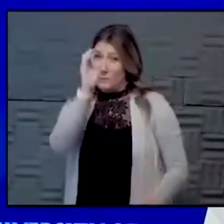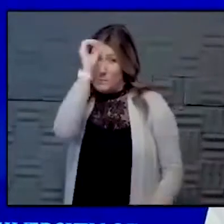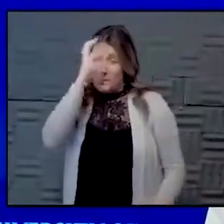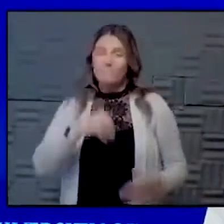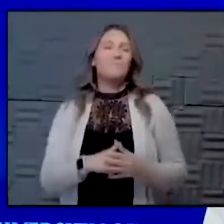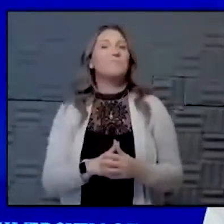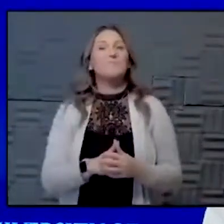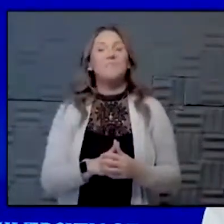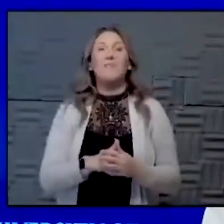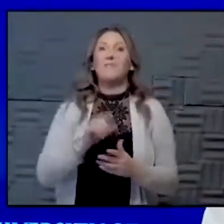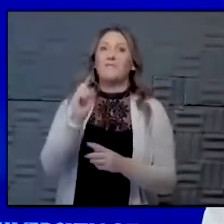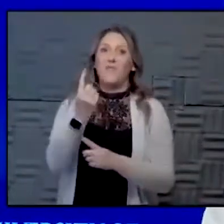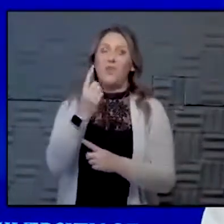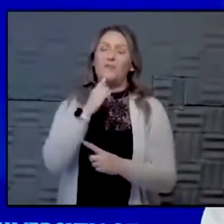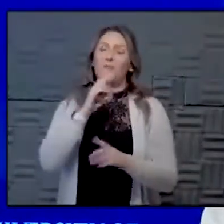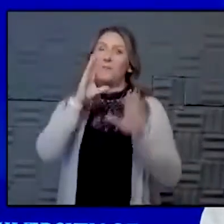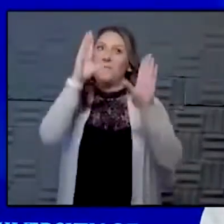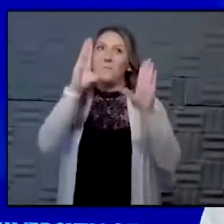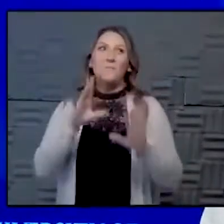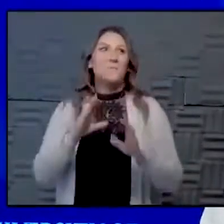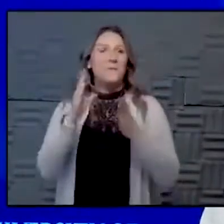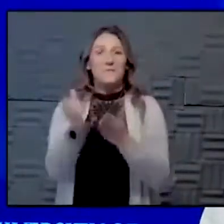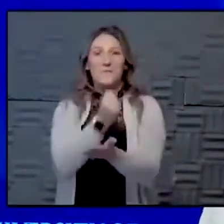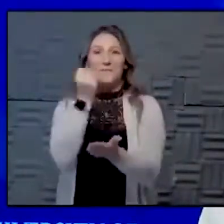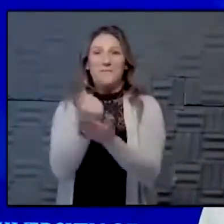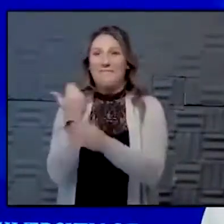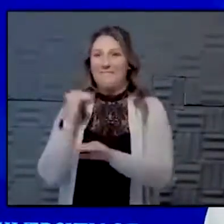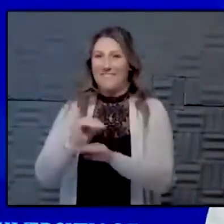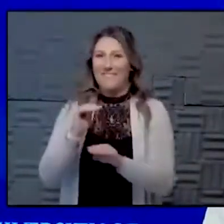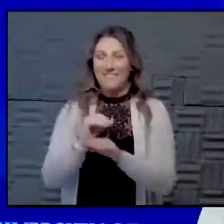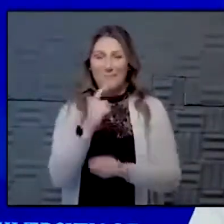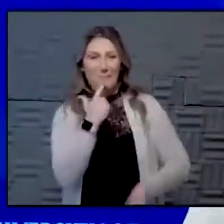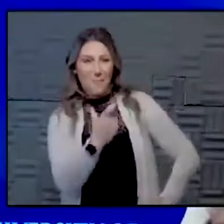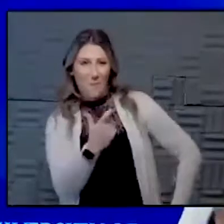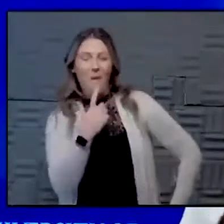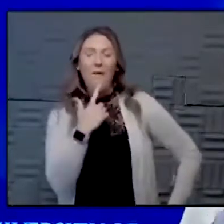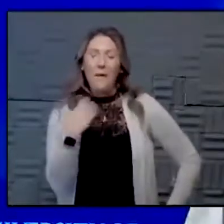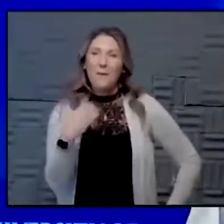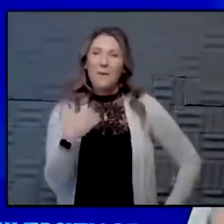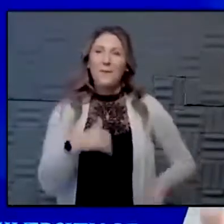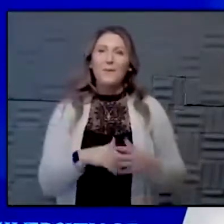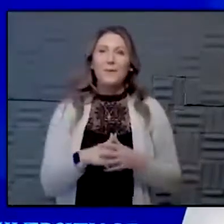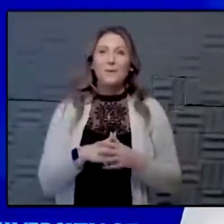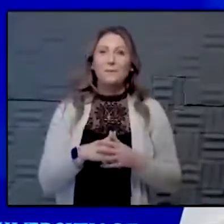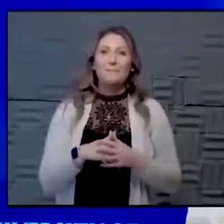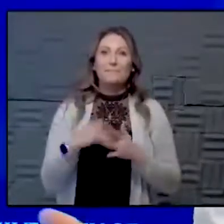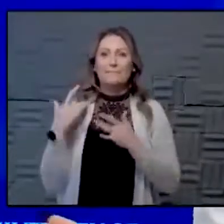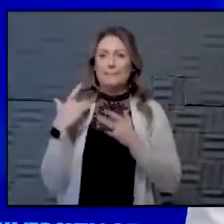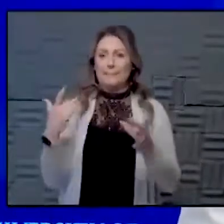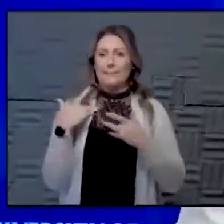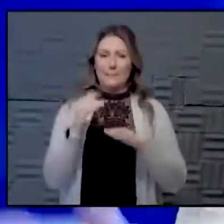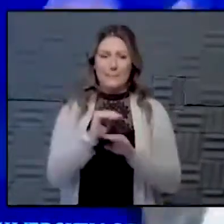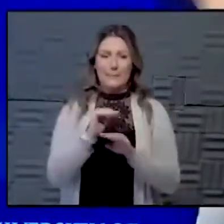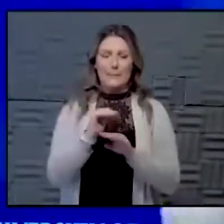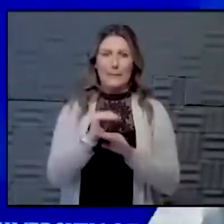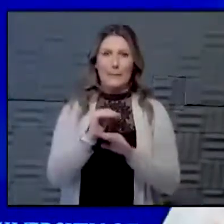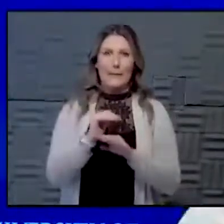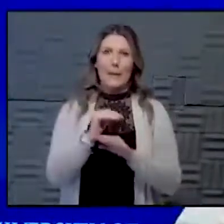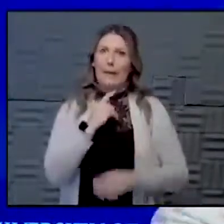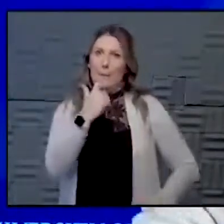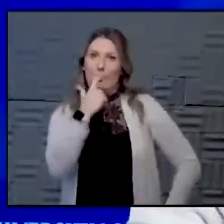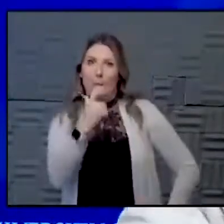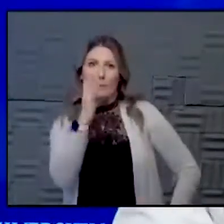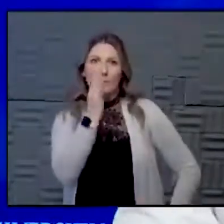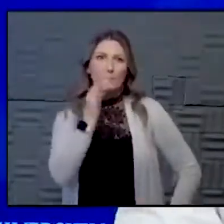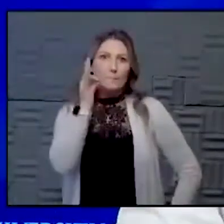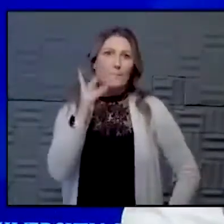all, nice win last night. That was a good game. I watched it, and I usually when I'm at home at night, the Royals are on in the background almost all the